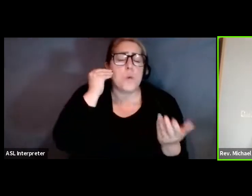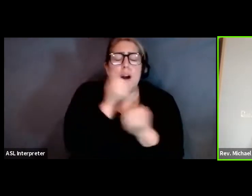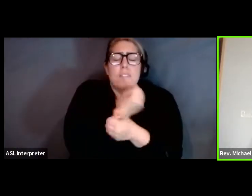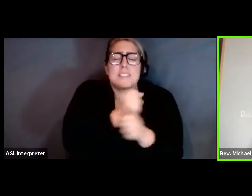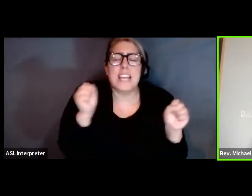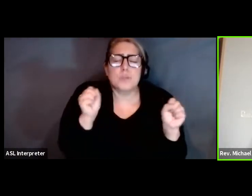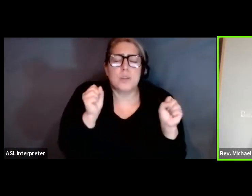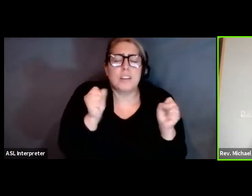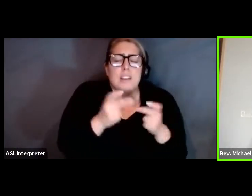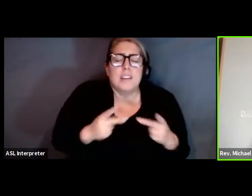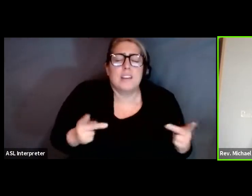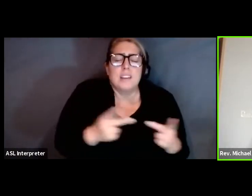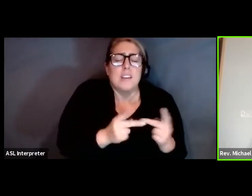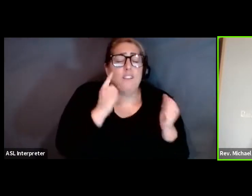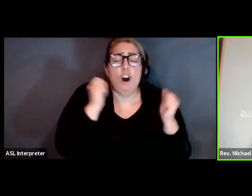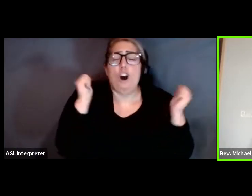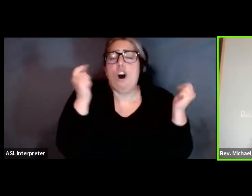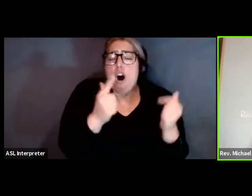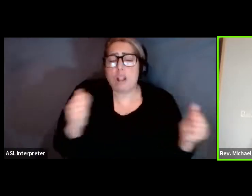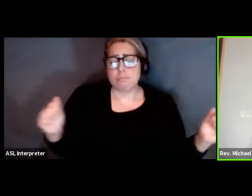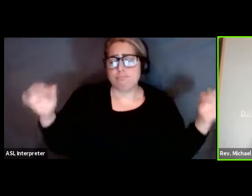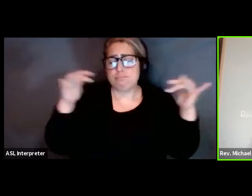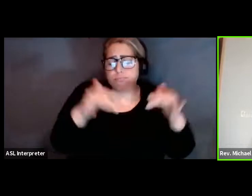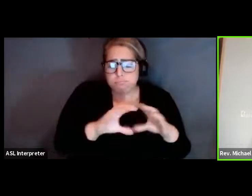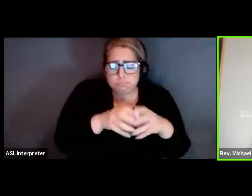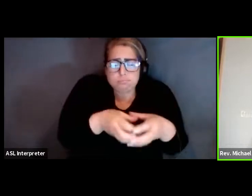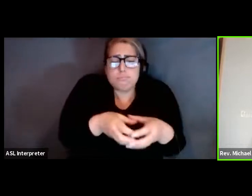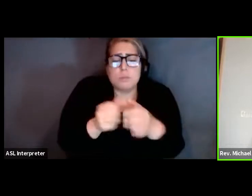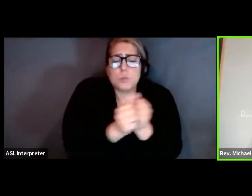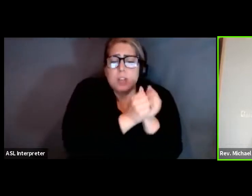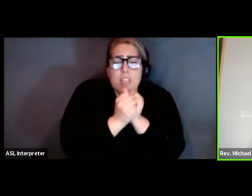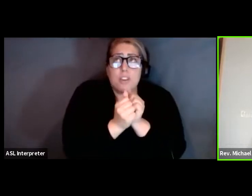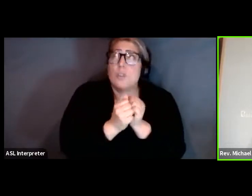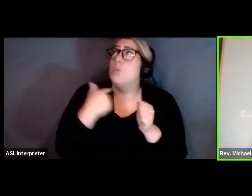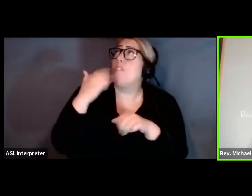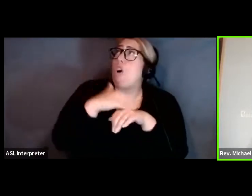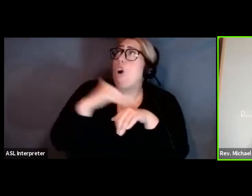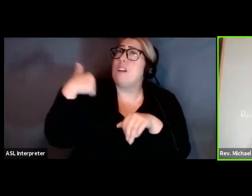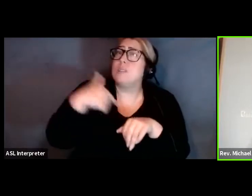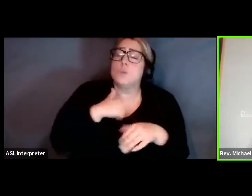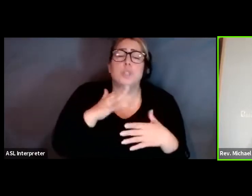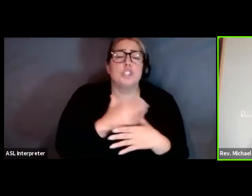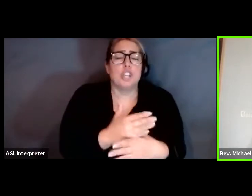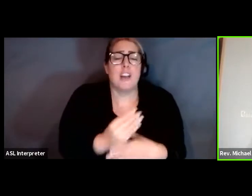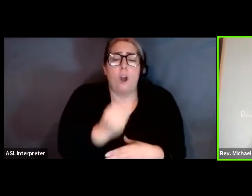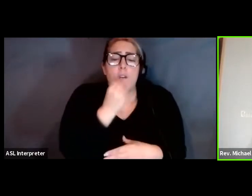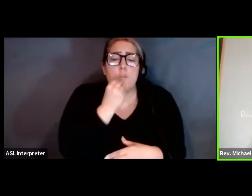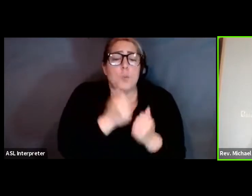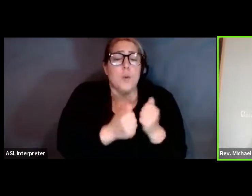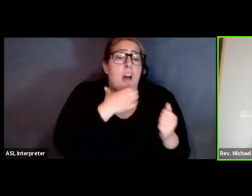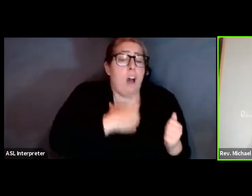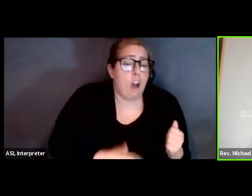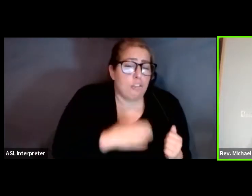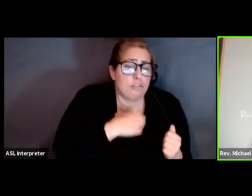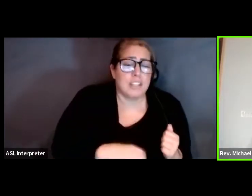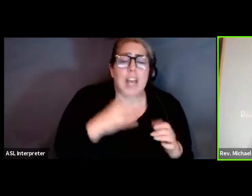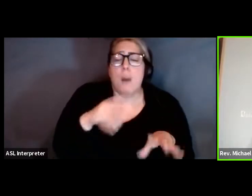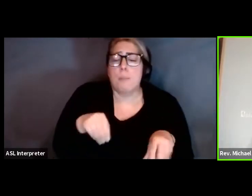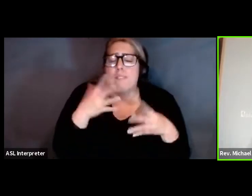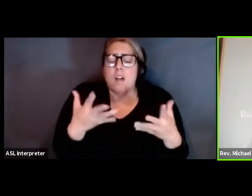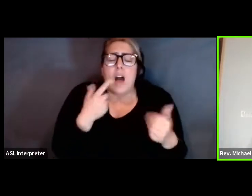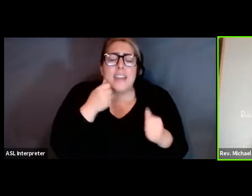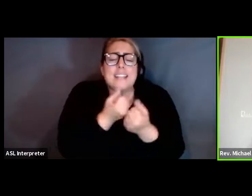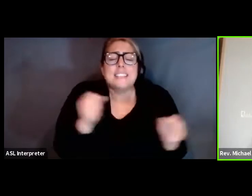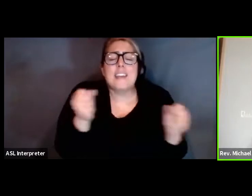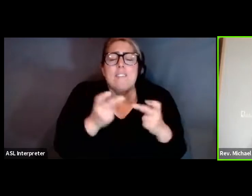people. You have called us to share our food with the hungry and to provide the poor wanderer with shelter. And when